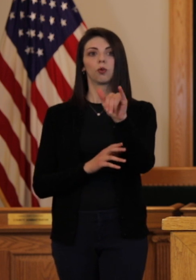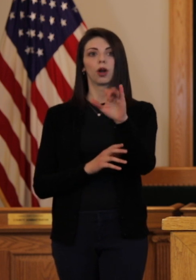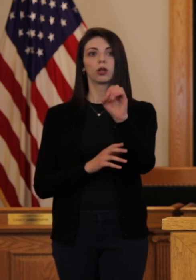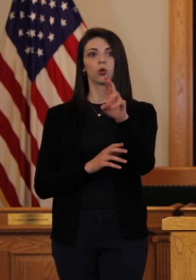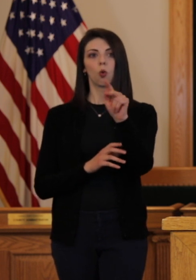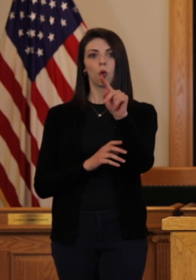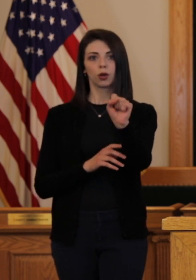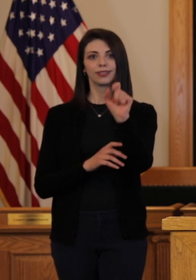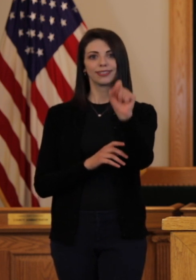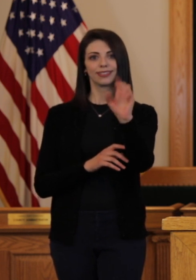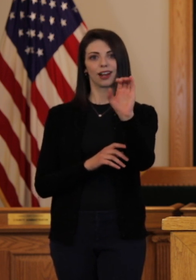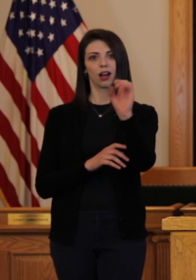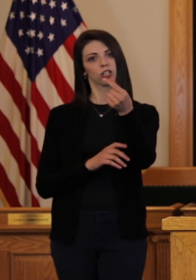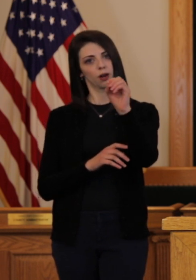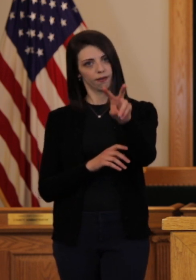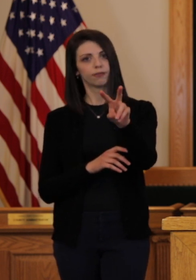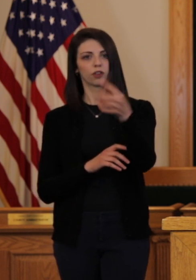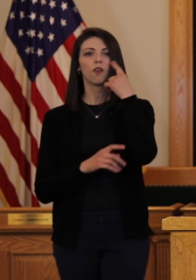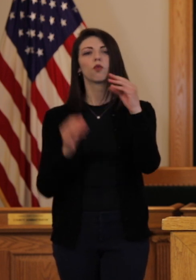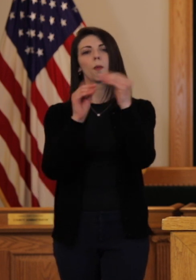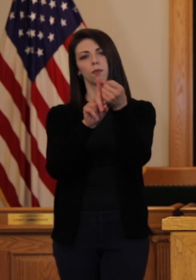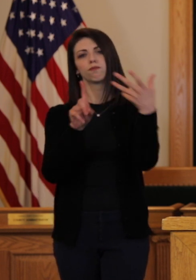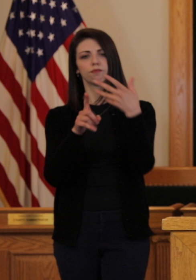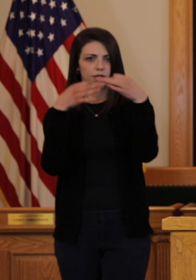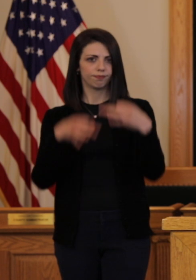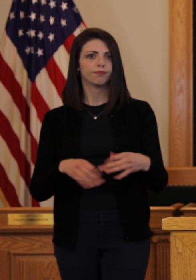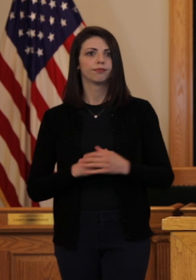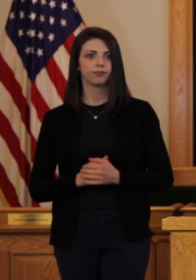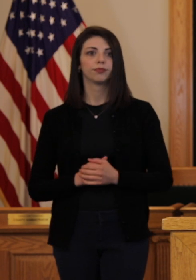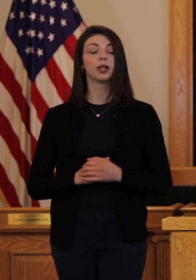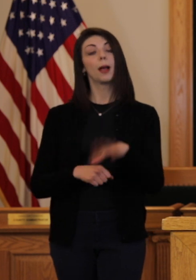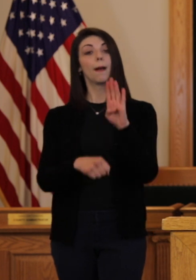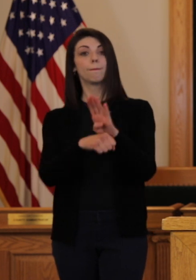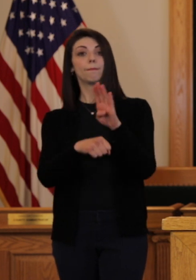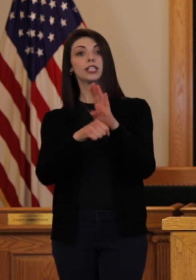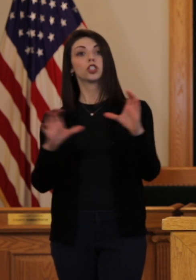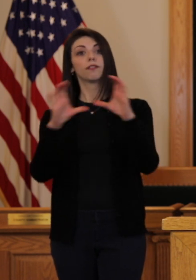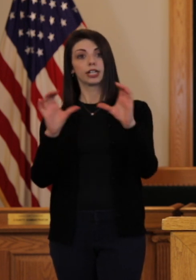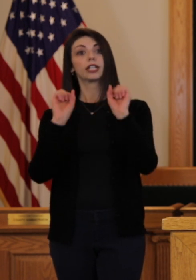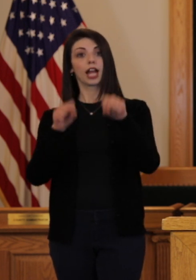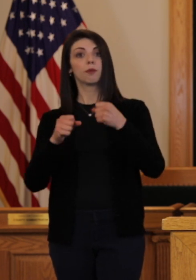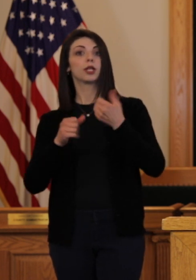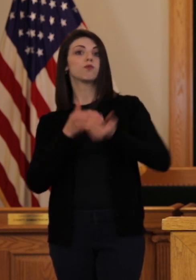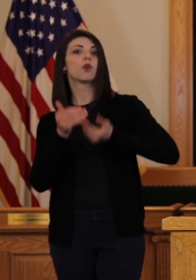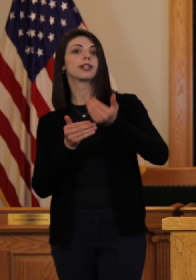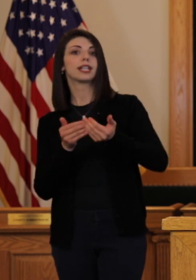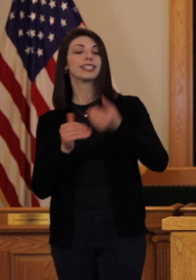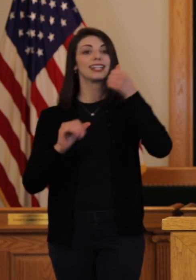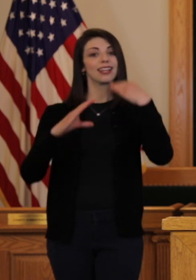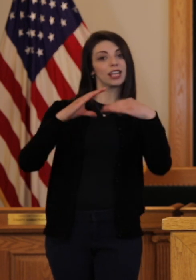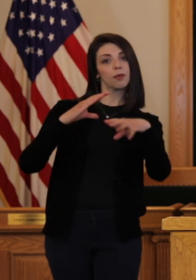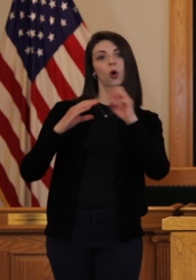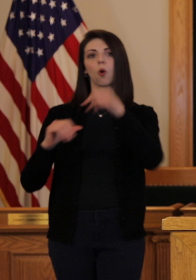www.nycourts.gov for more information. Business certificates can be processed by our office via email or regular mail. For